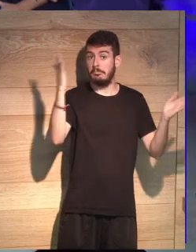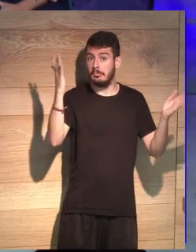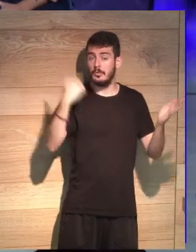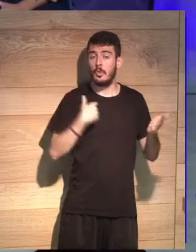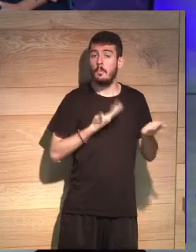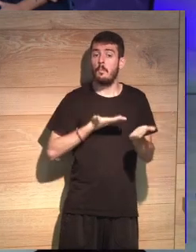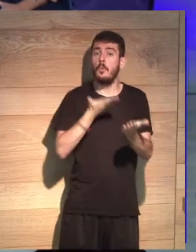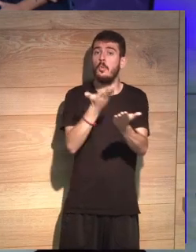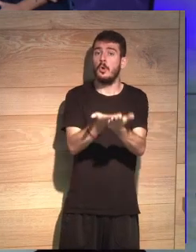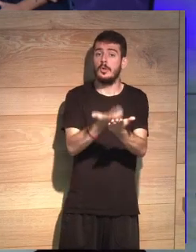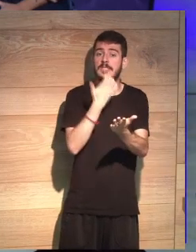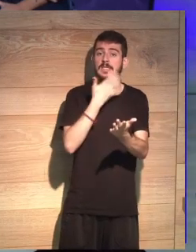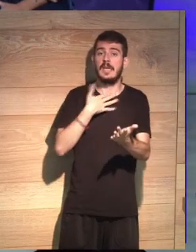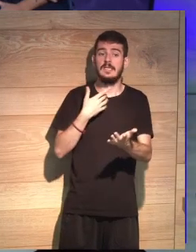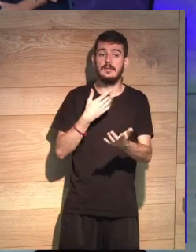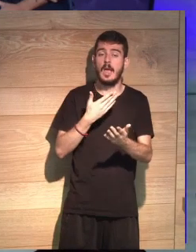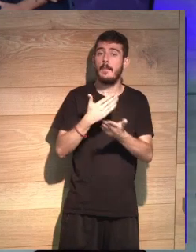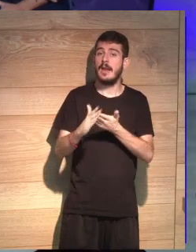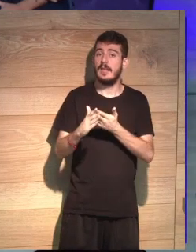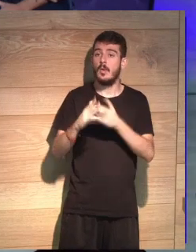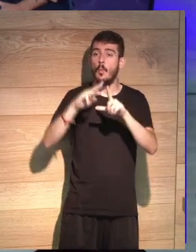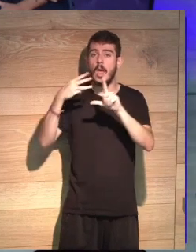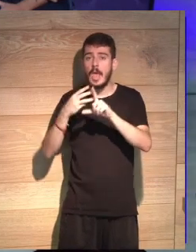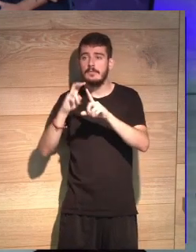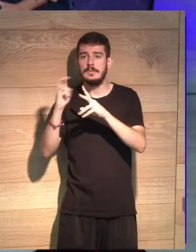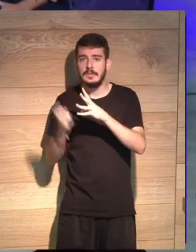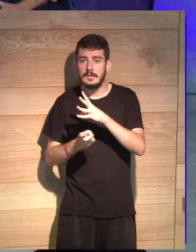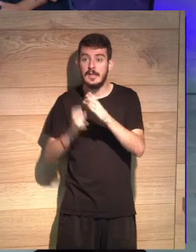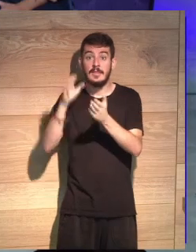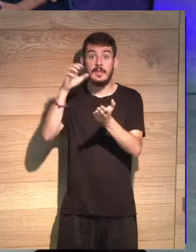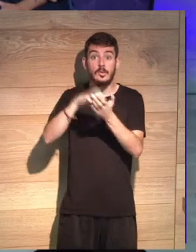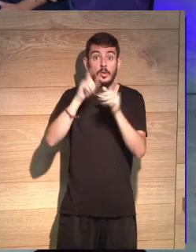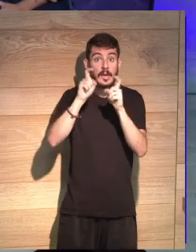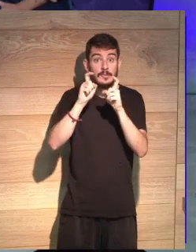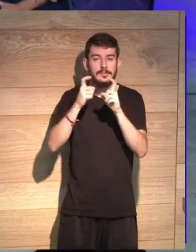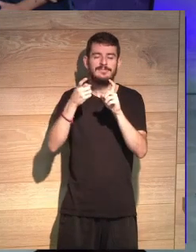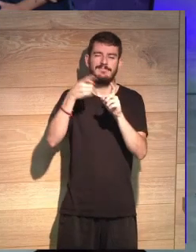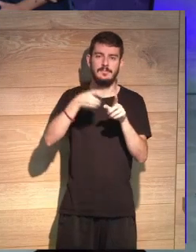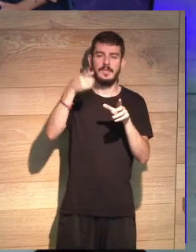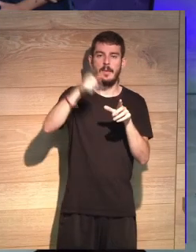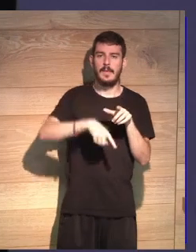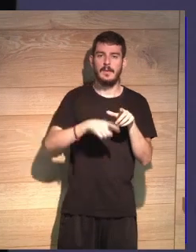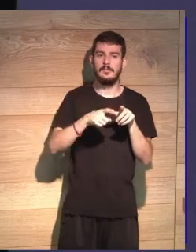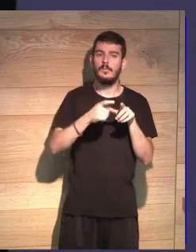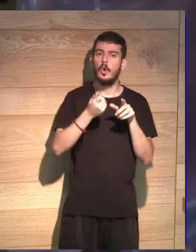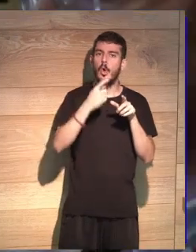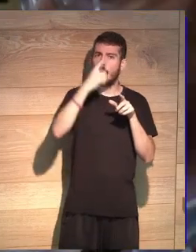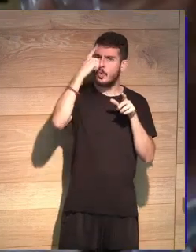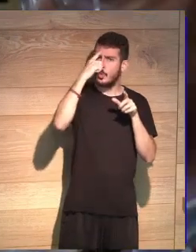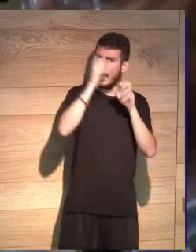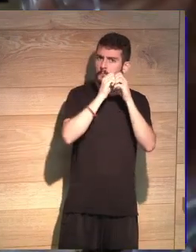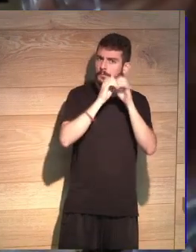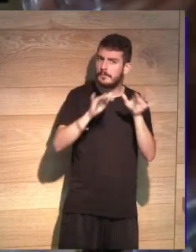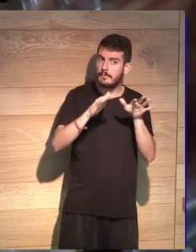know what they're playing. So I propose that in addition to websites in the